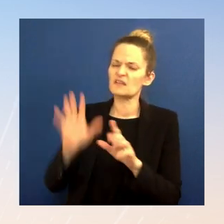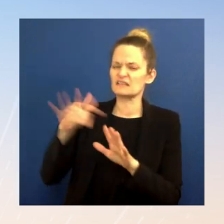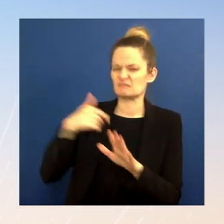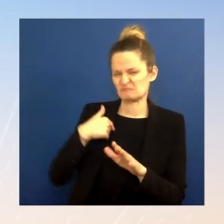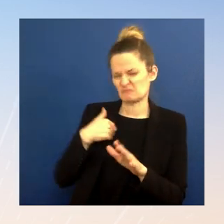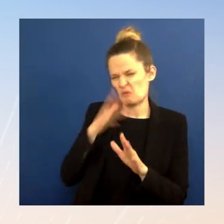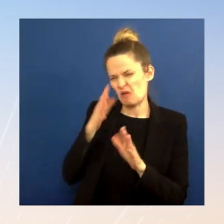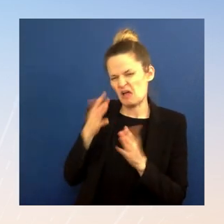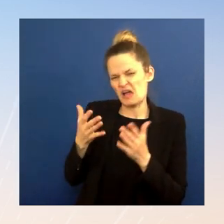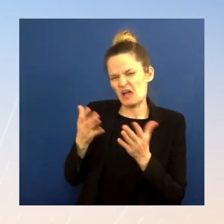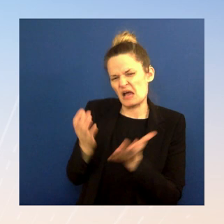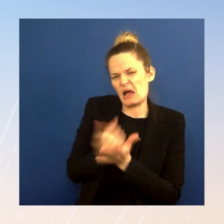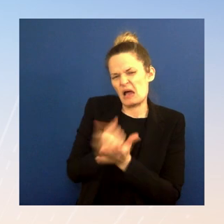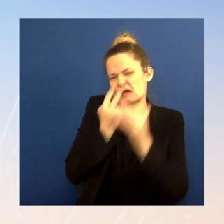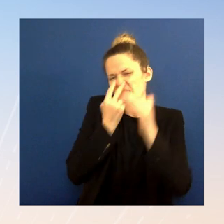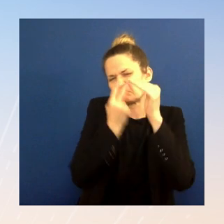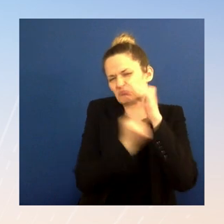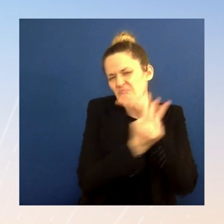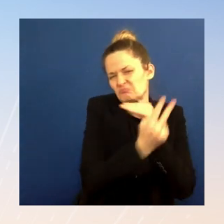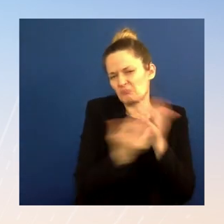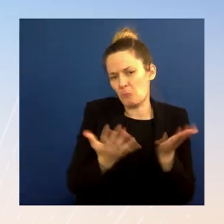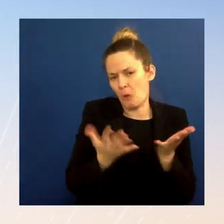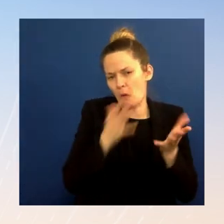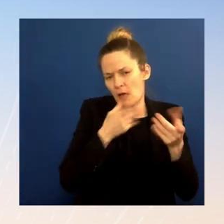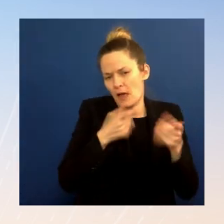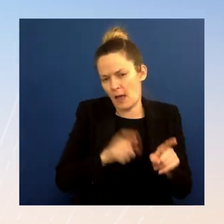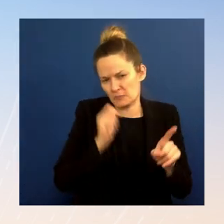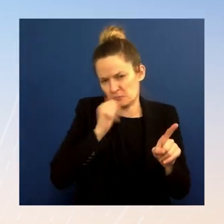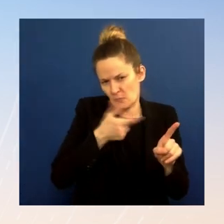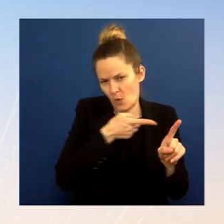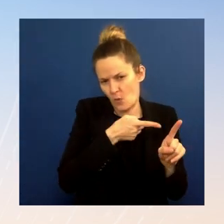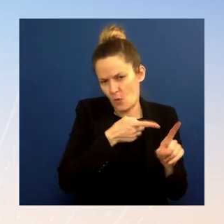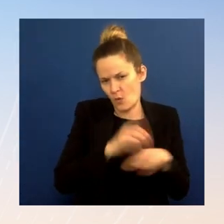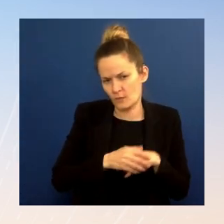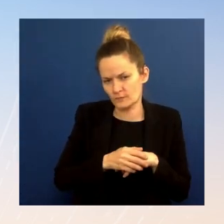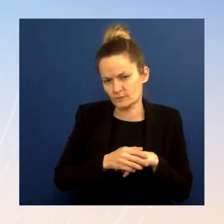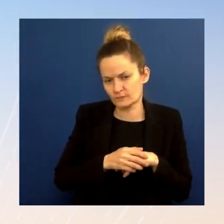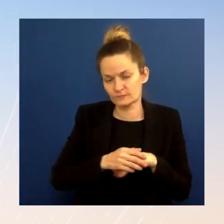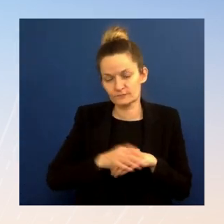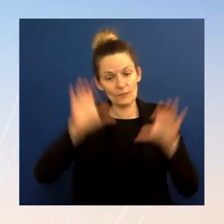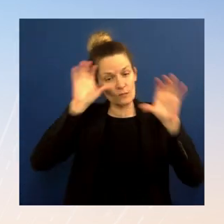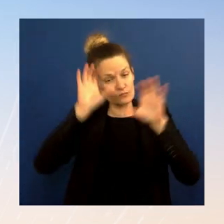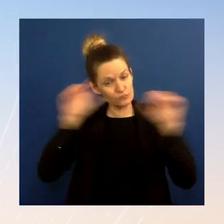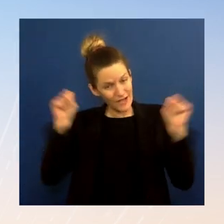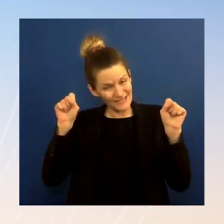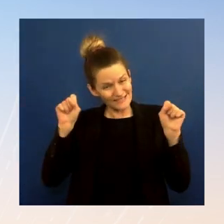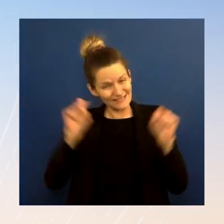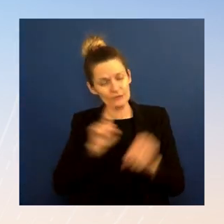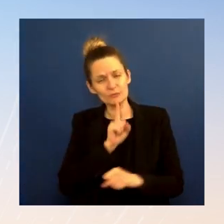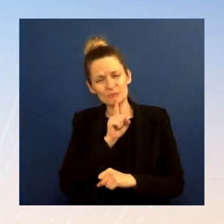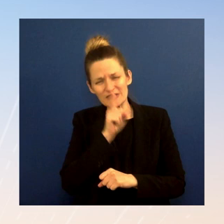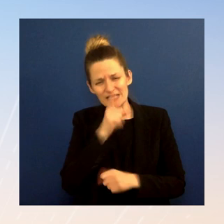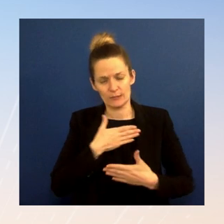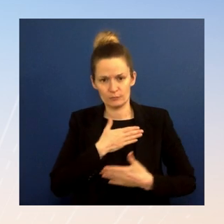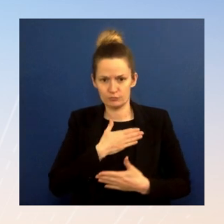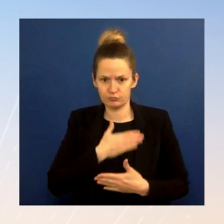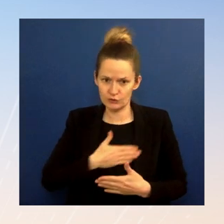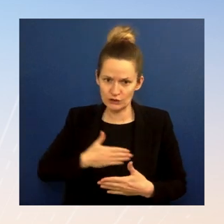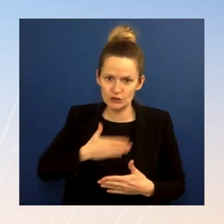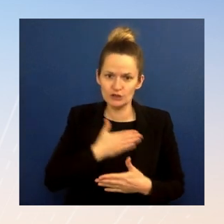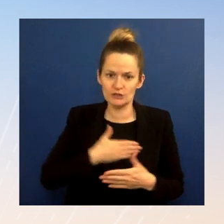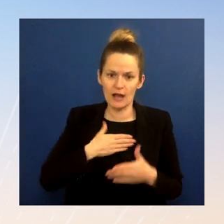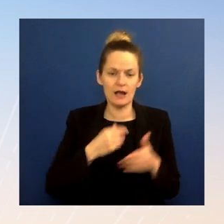and I've said, is a big believer in leader-to-leader diplomacy. And they have a lot to discuss, given the last time the President met with President